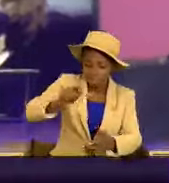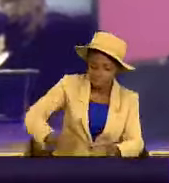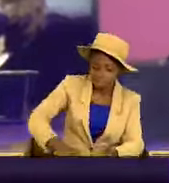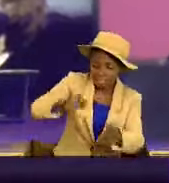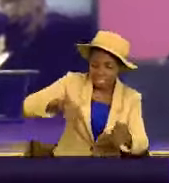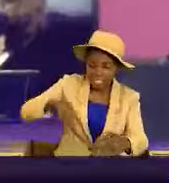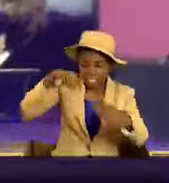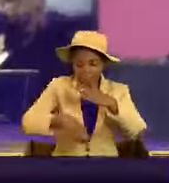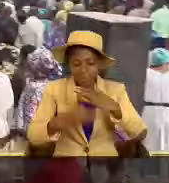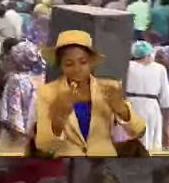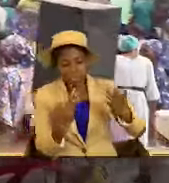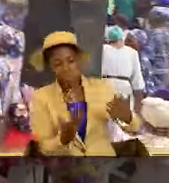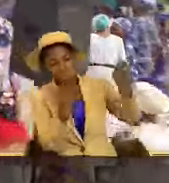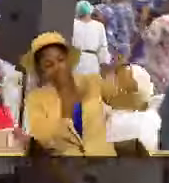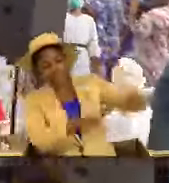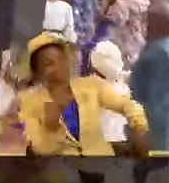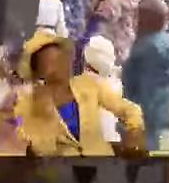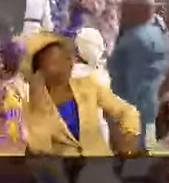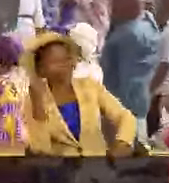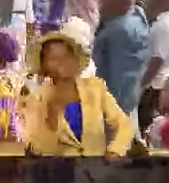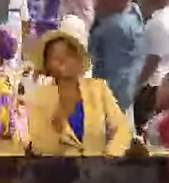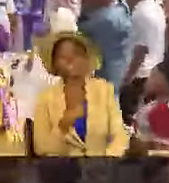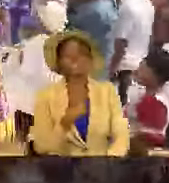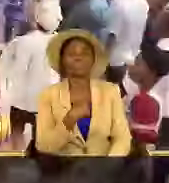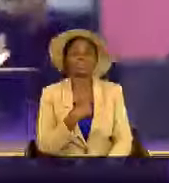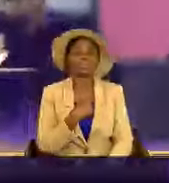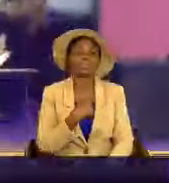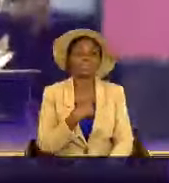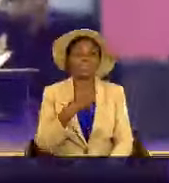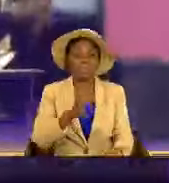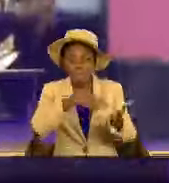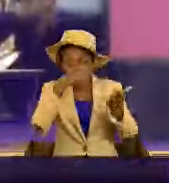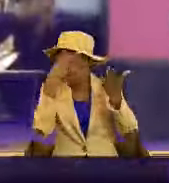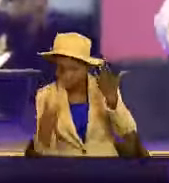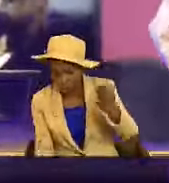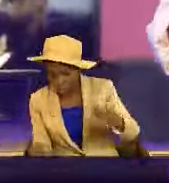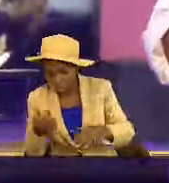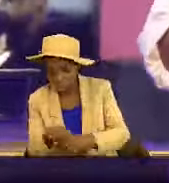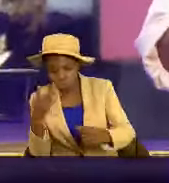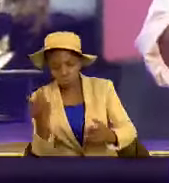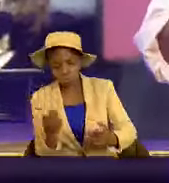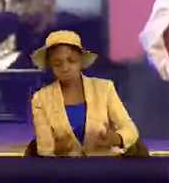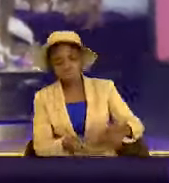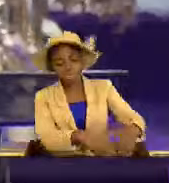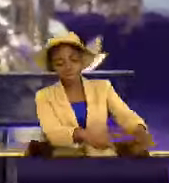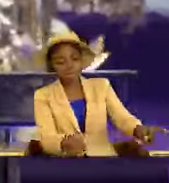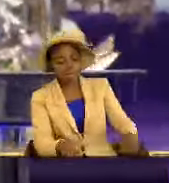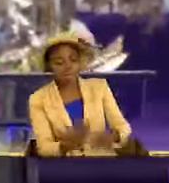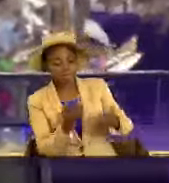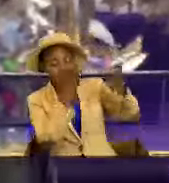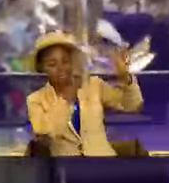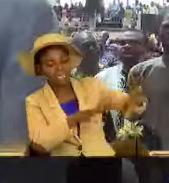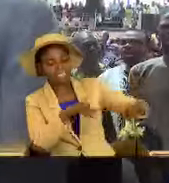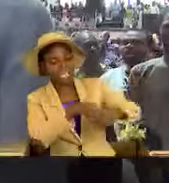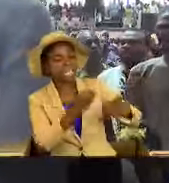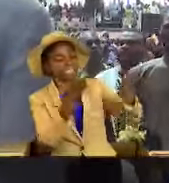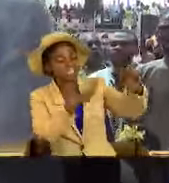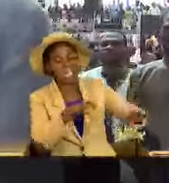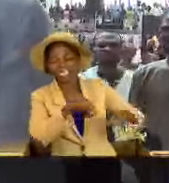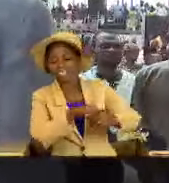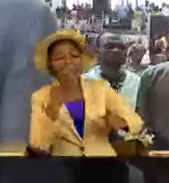for me fall into your own feet and die in my